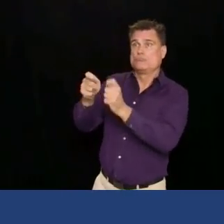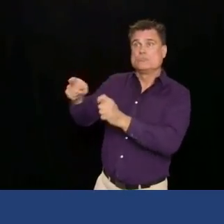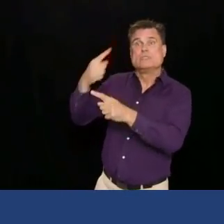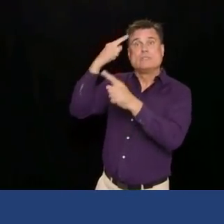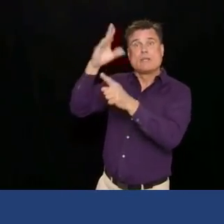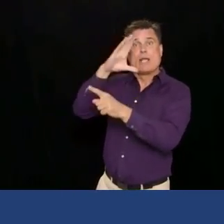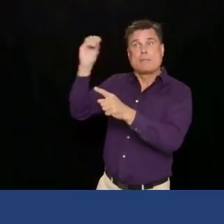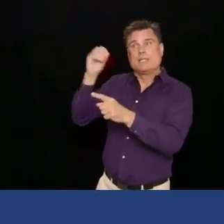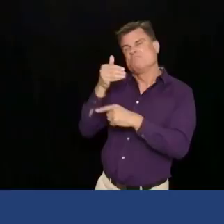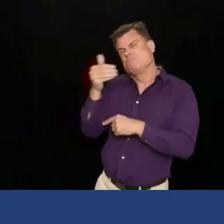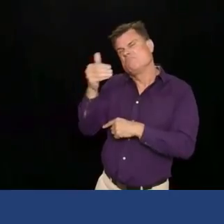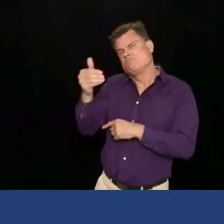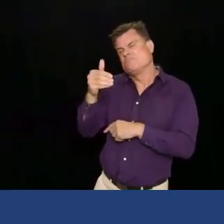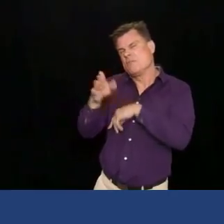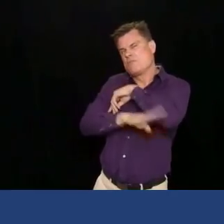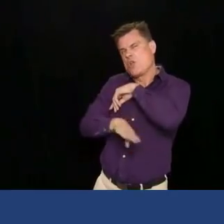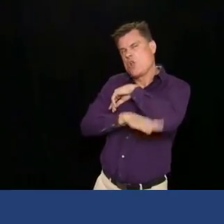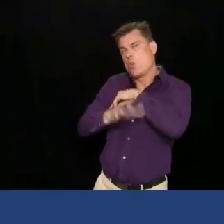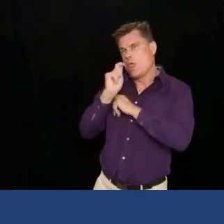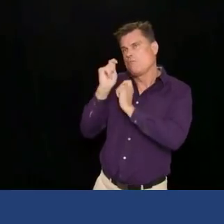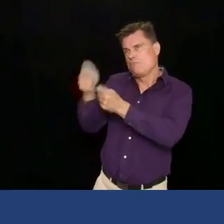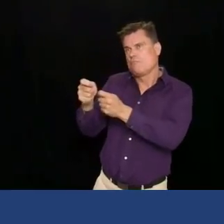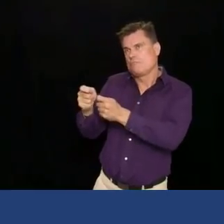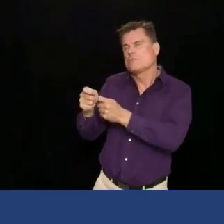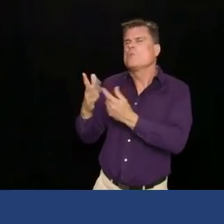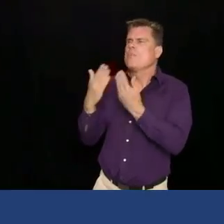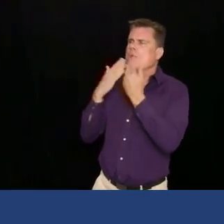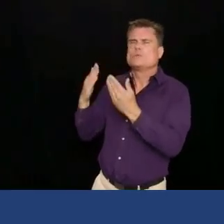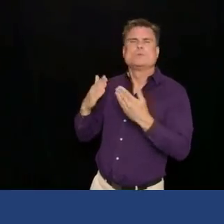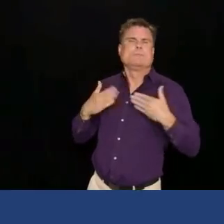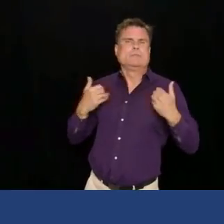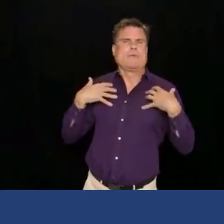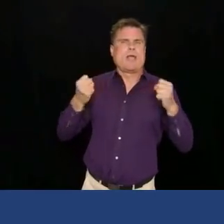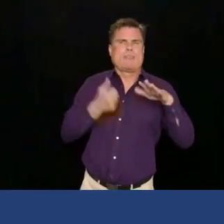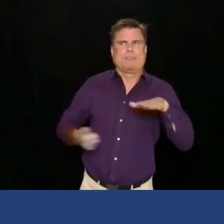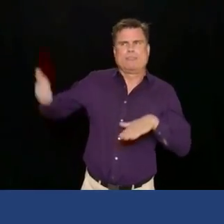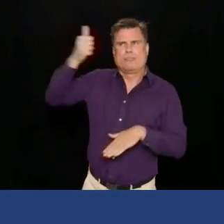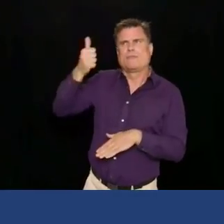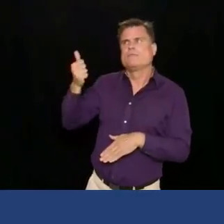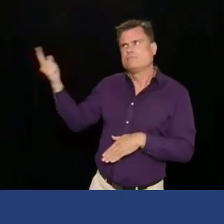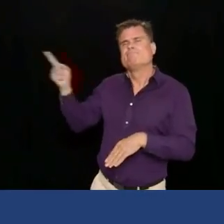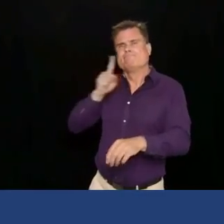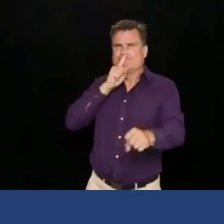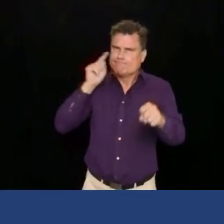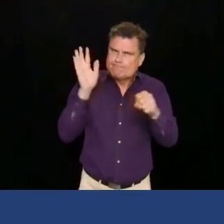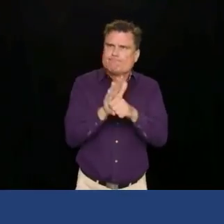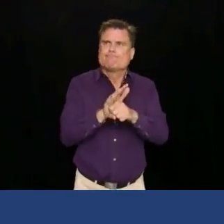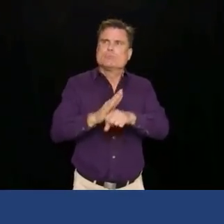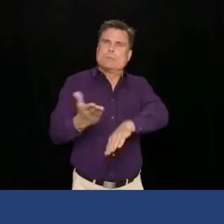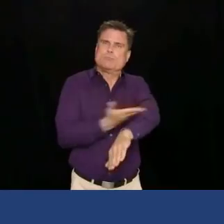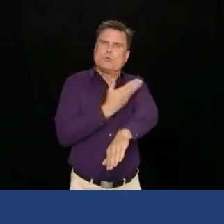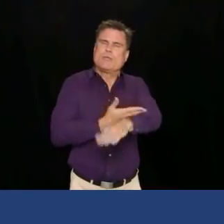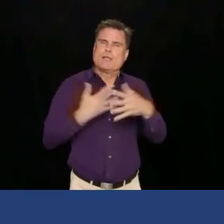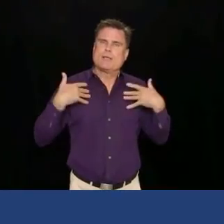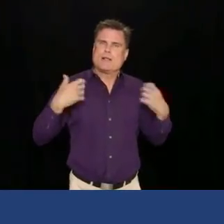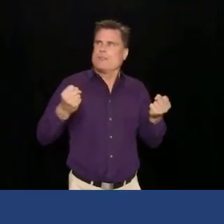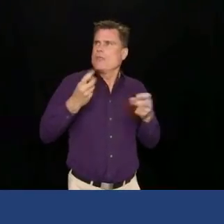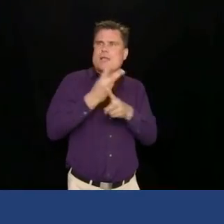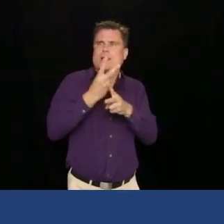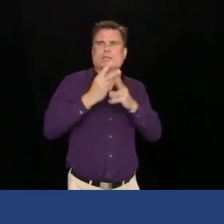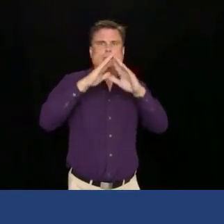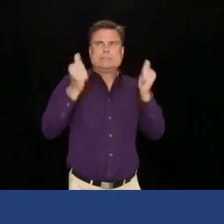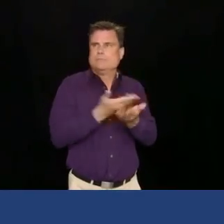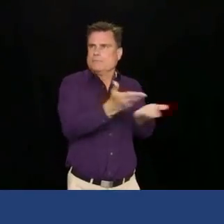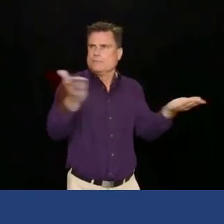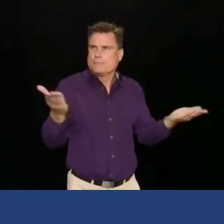2021. Thank you, Minister Dix, for your ongoing support and commitment to improving care for seniors in British Columbia. Now I'd like